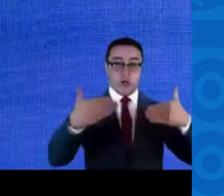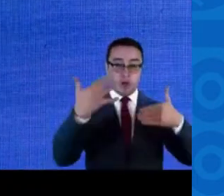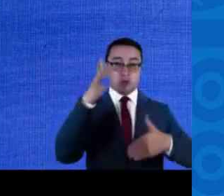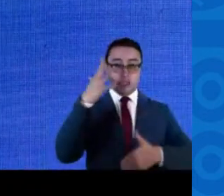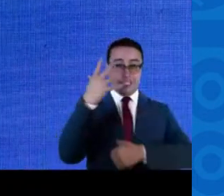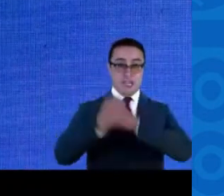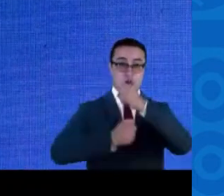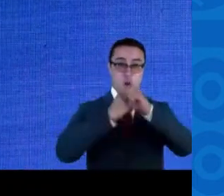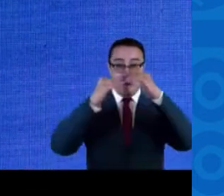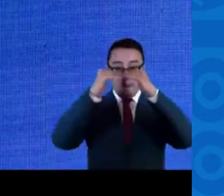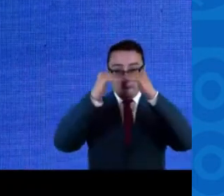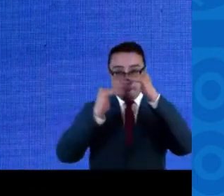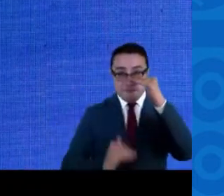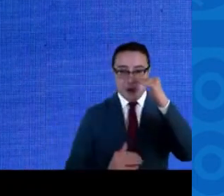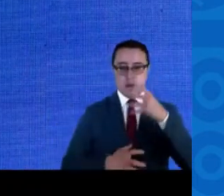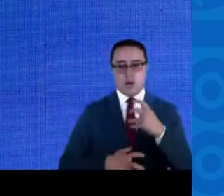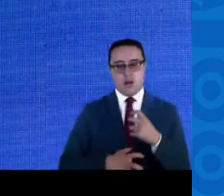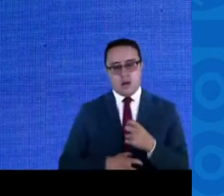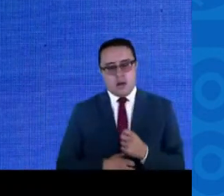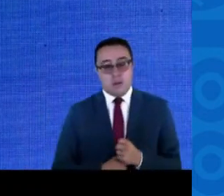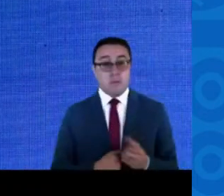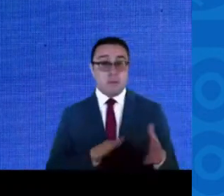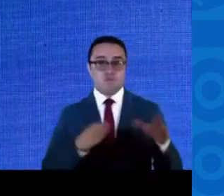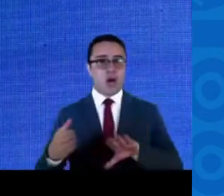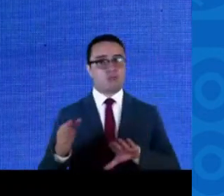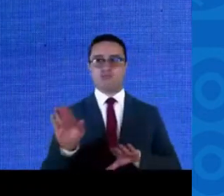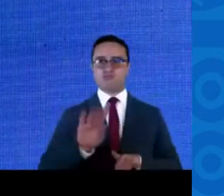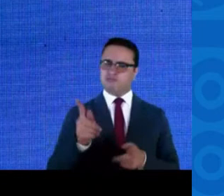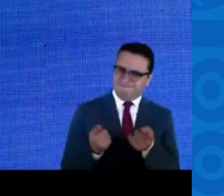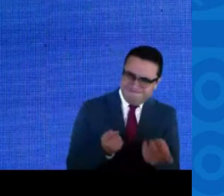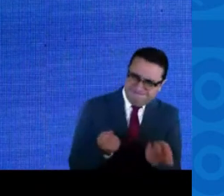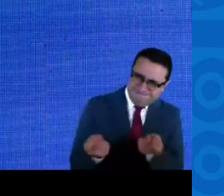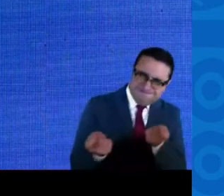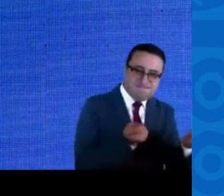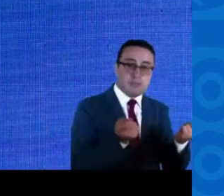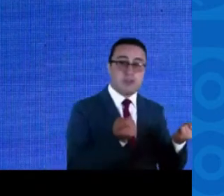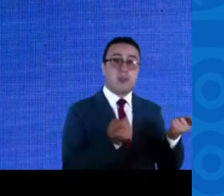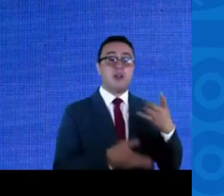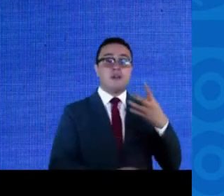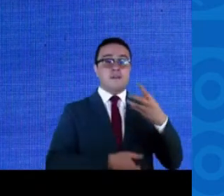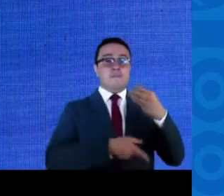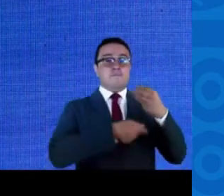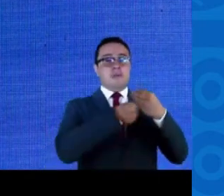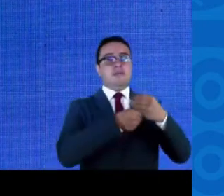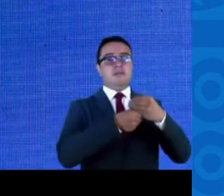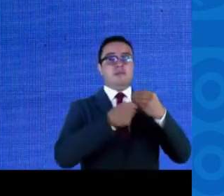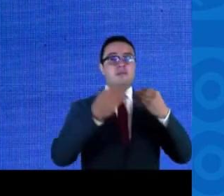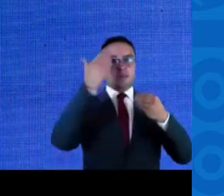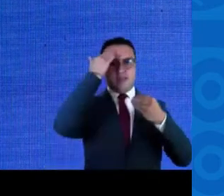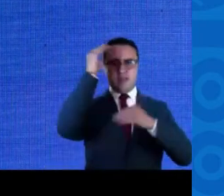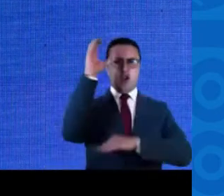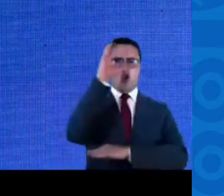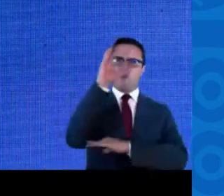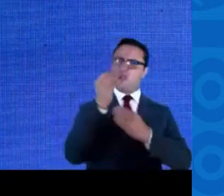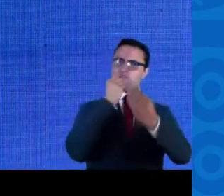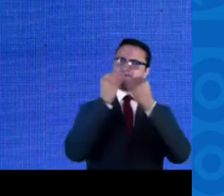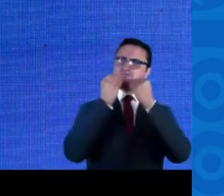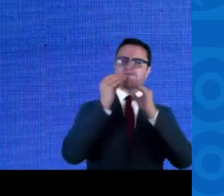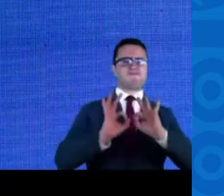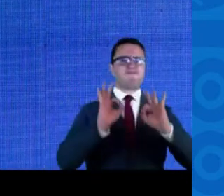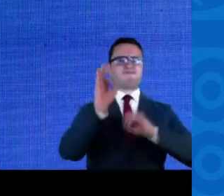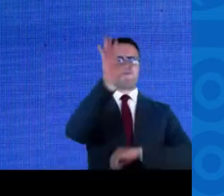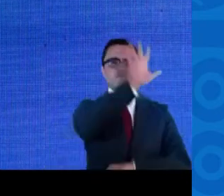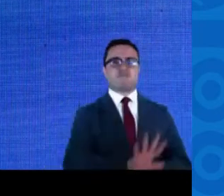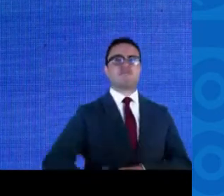to combat deaths by malnutrition of children under 5 in Colombia and to contribute to the food security in our